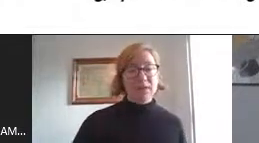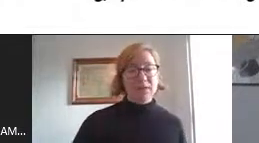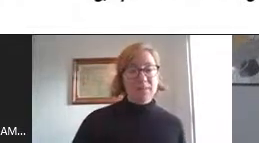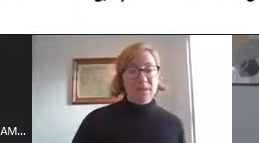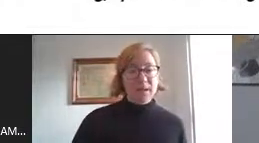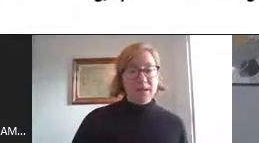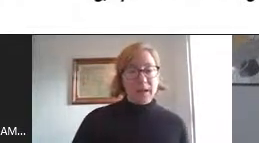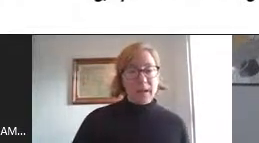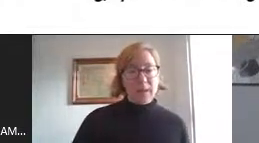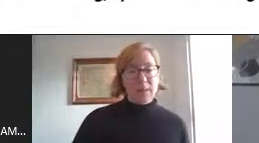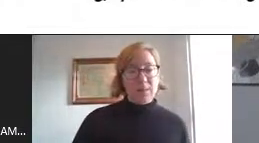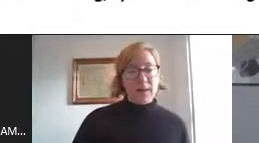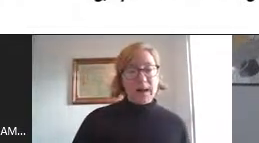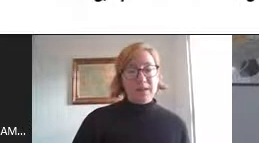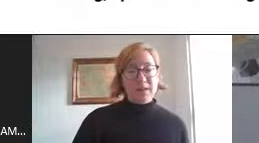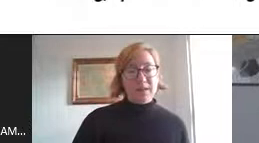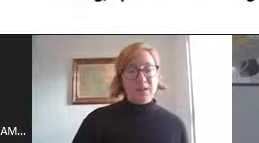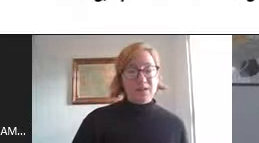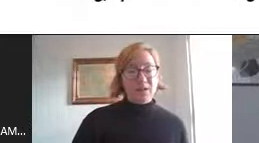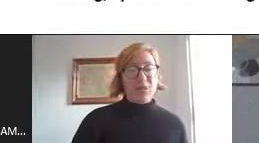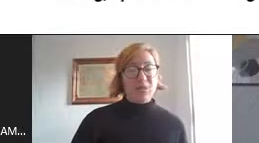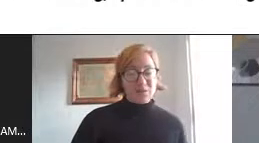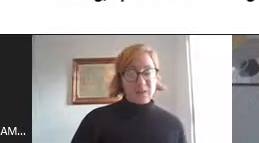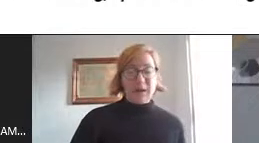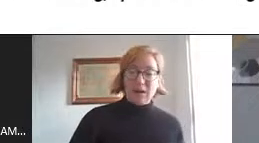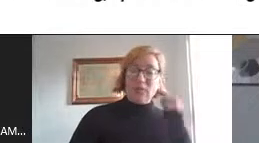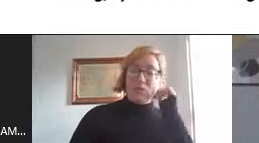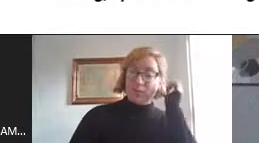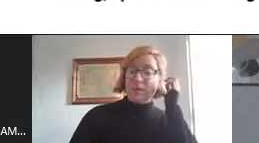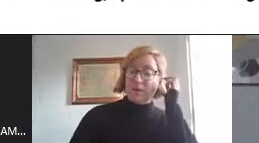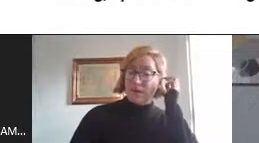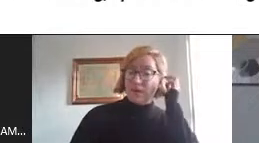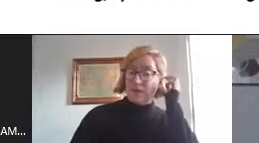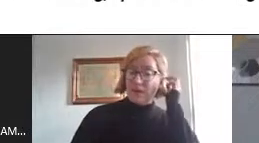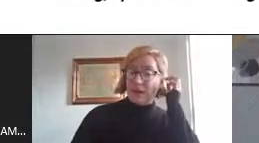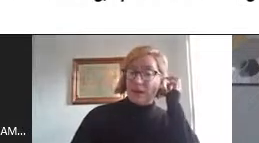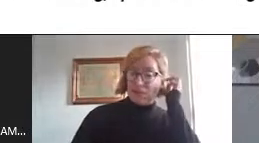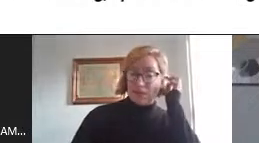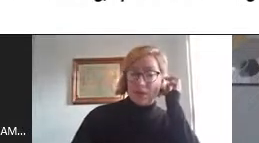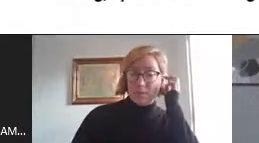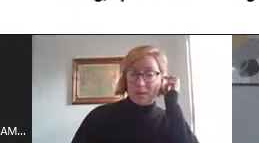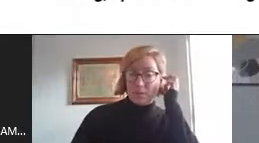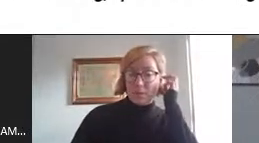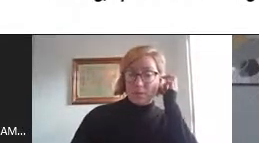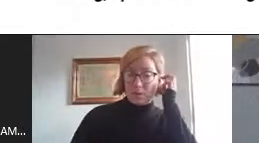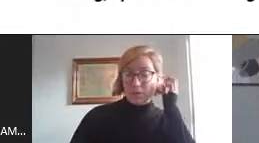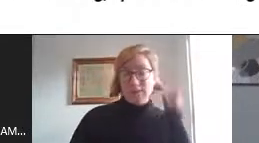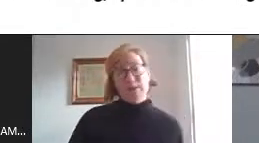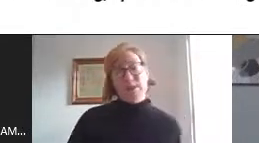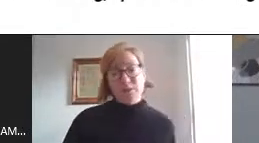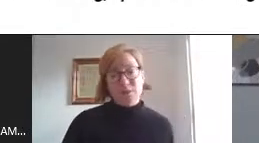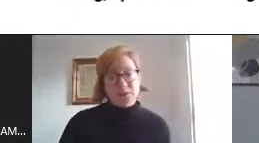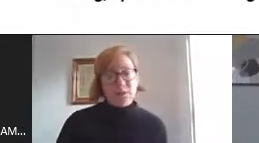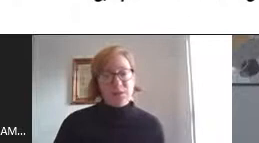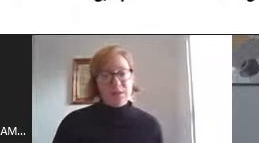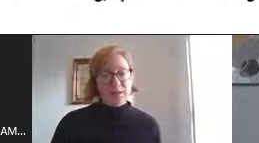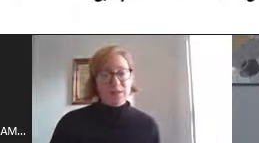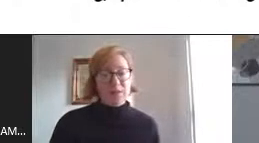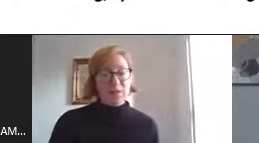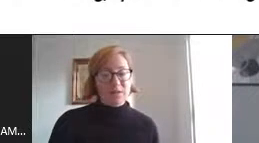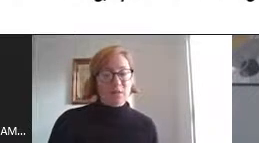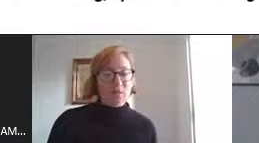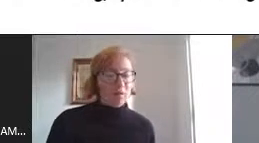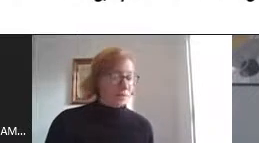educational unit. And you can also have really, really severe long-term negative consequences with children